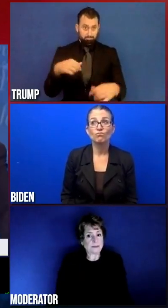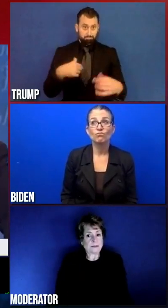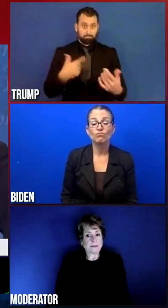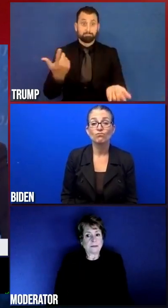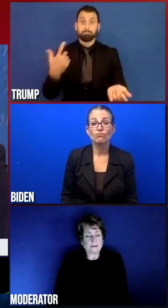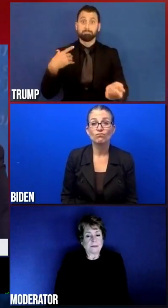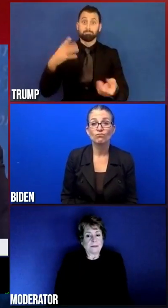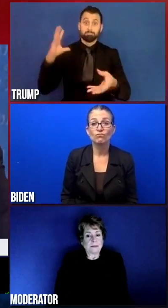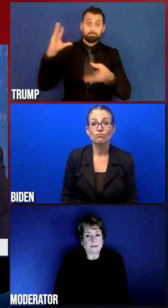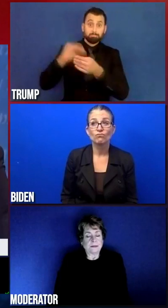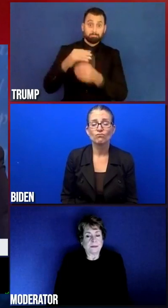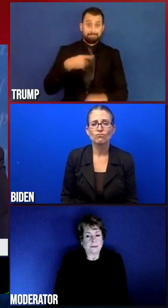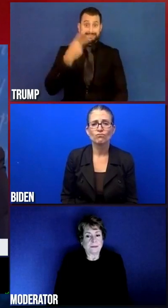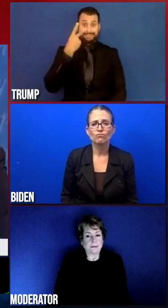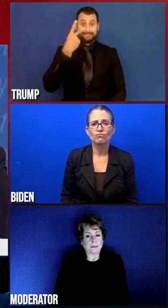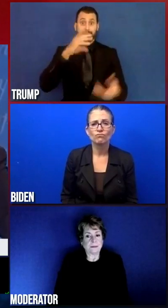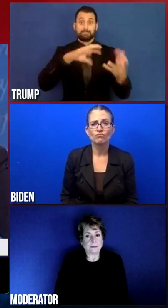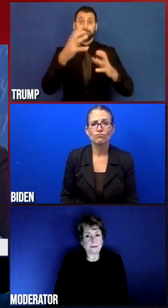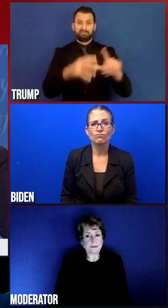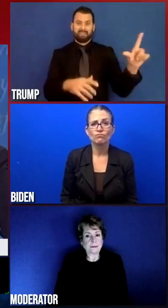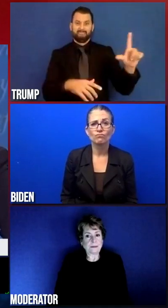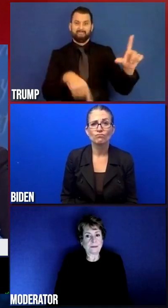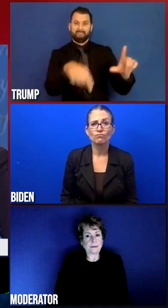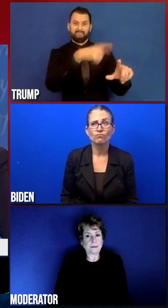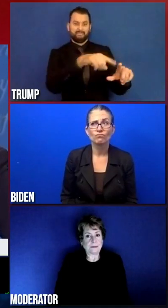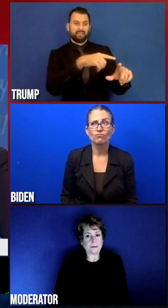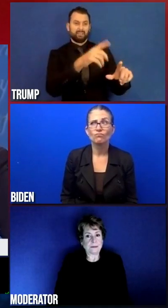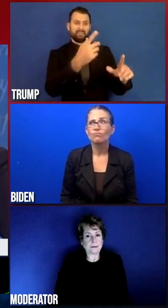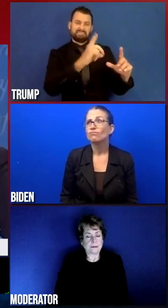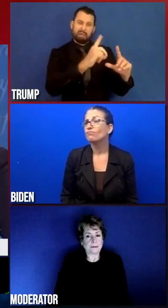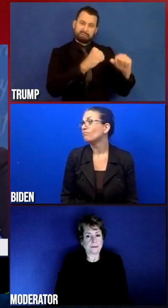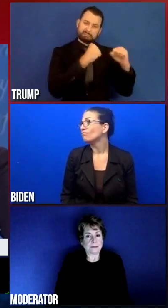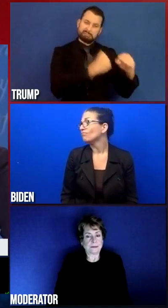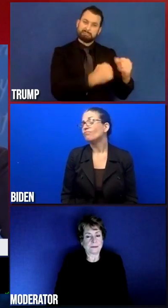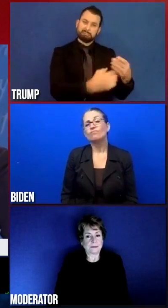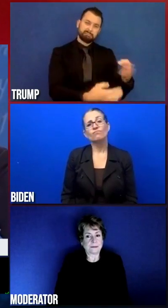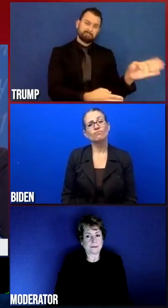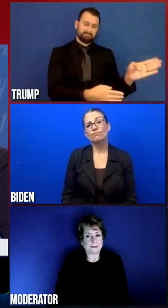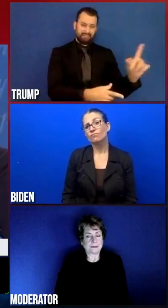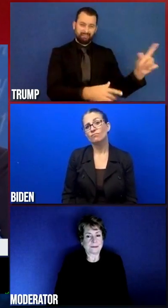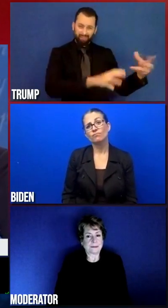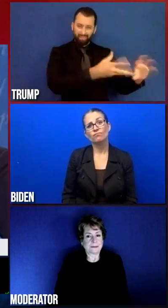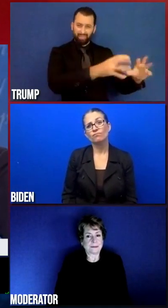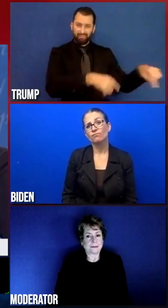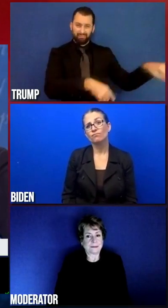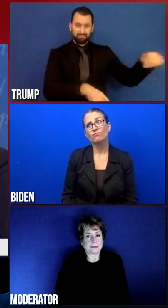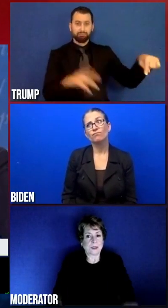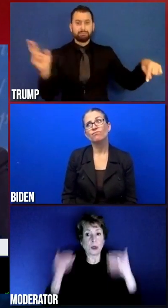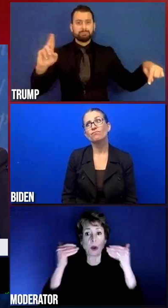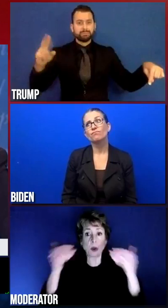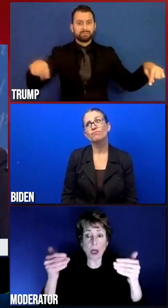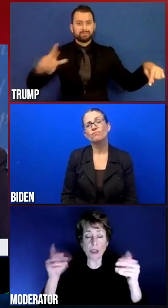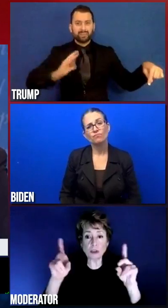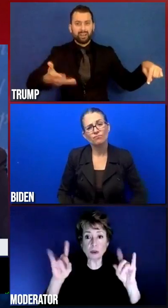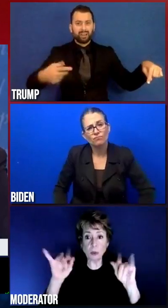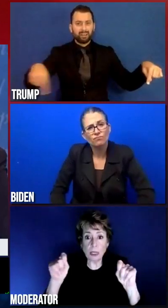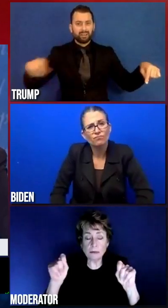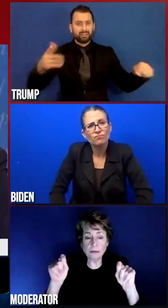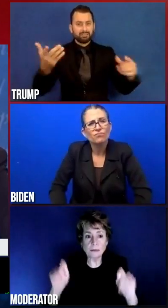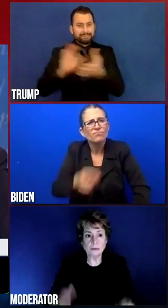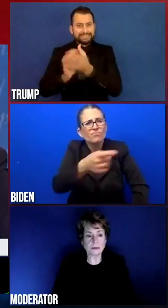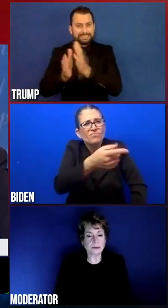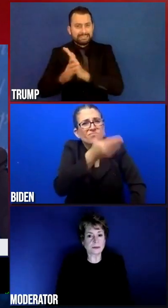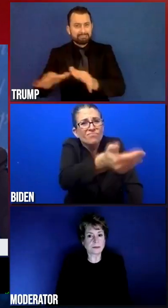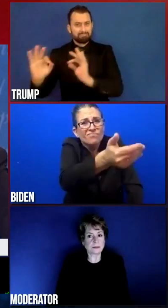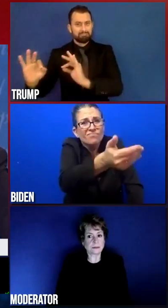right wing. So what are you saying? I'm willing to do anything. I want to see peace. Then do it, sir. Say it. Do it. Say it. Do you want to call